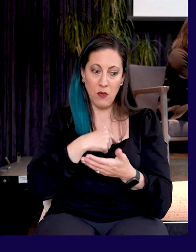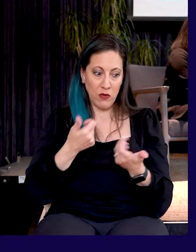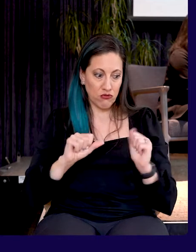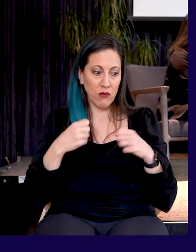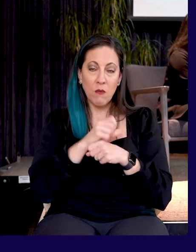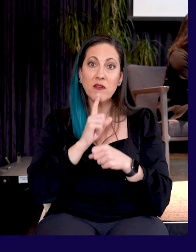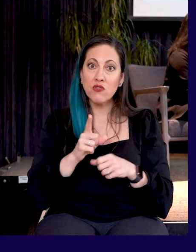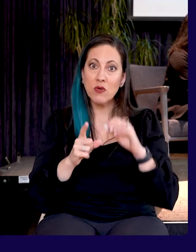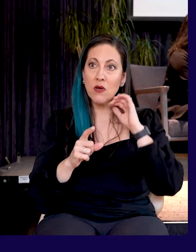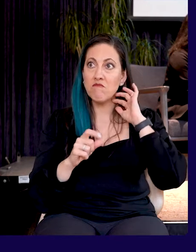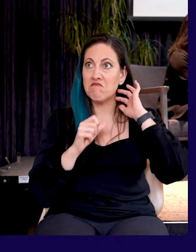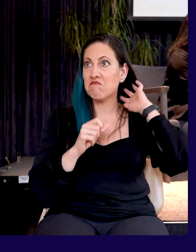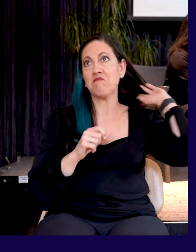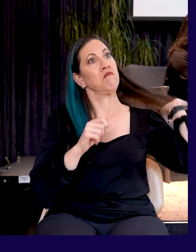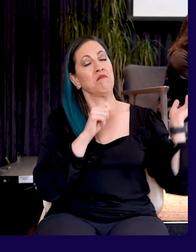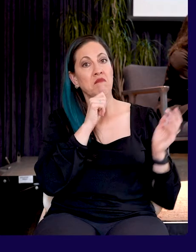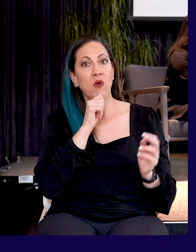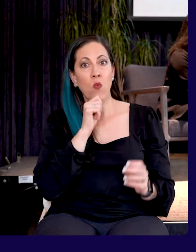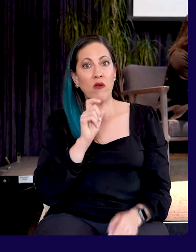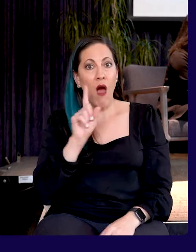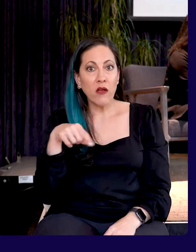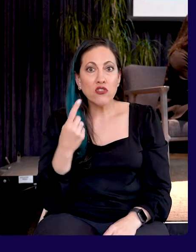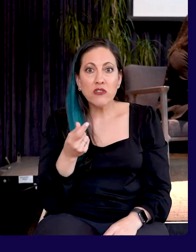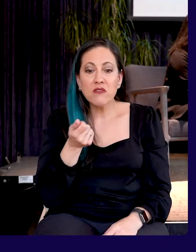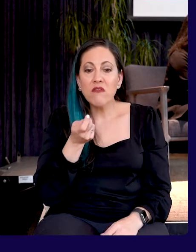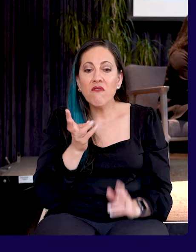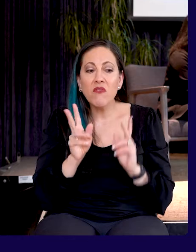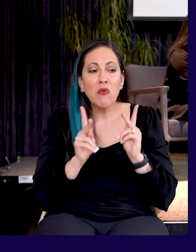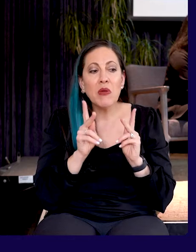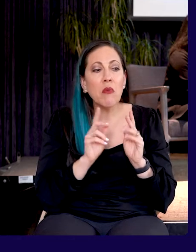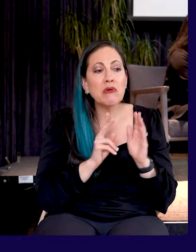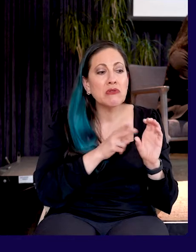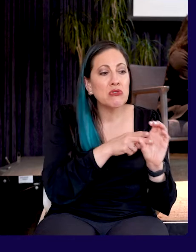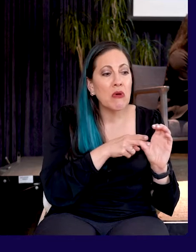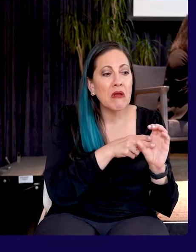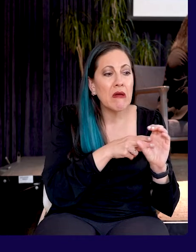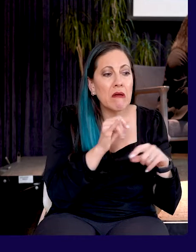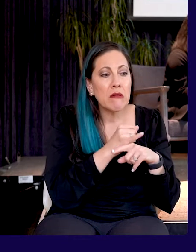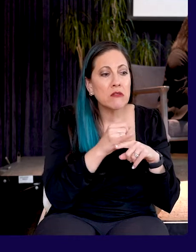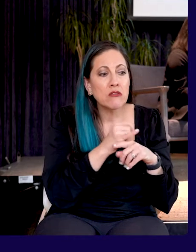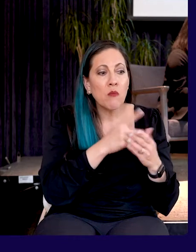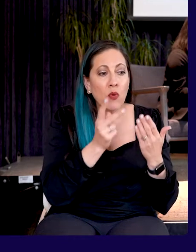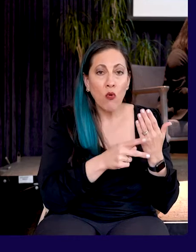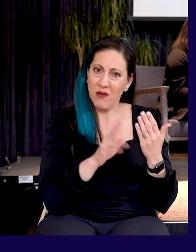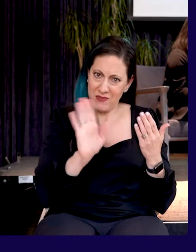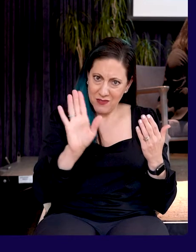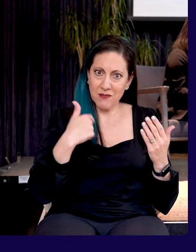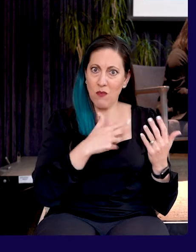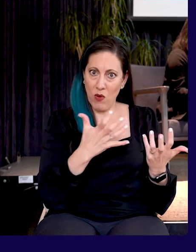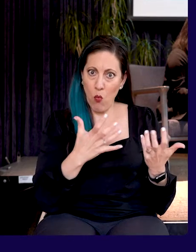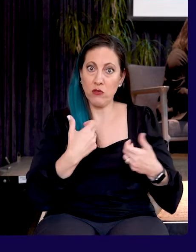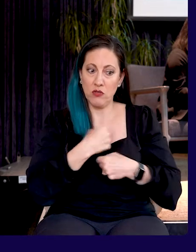to make sure that there aren't just threading the needle of people into apprenticeship programs in specific skilled trades. We really want to